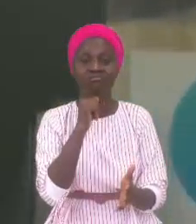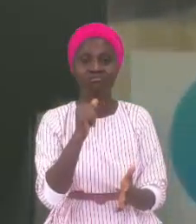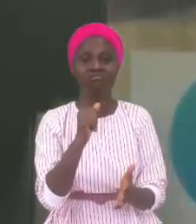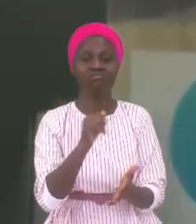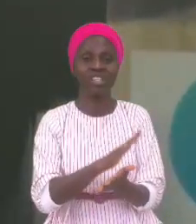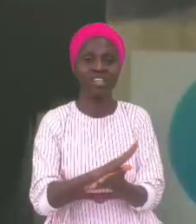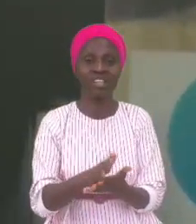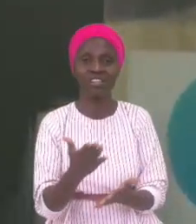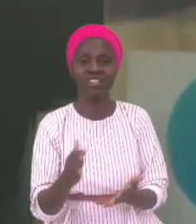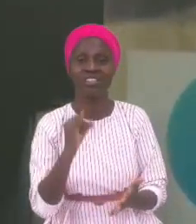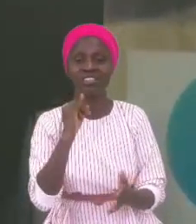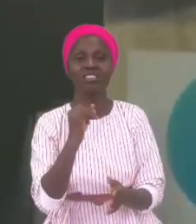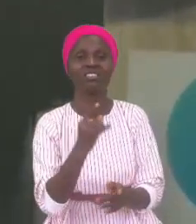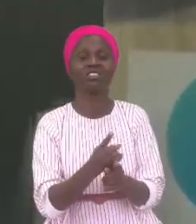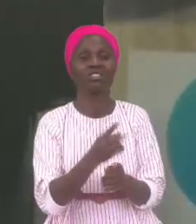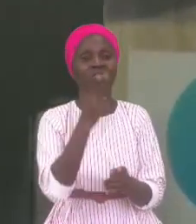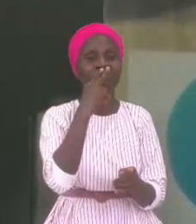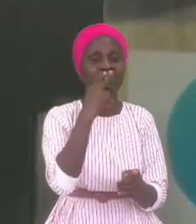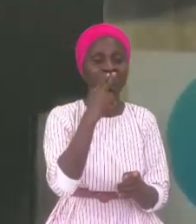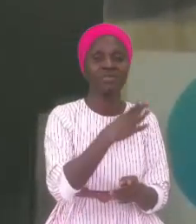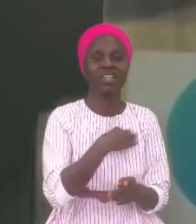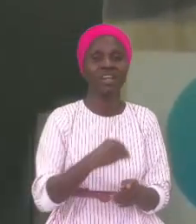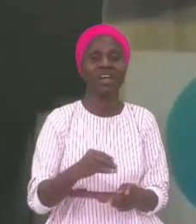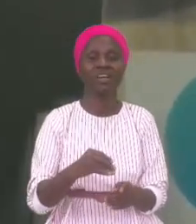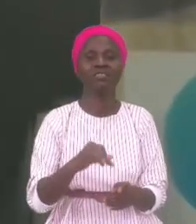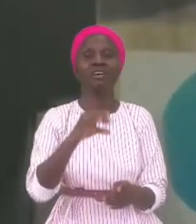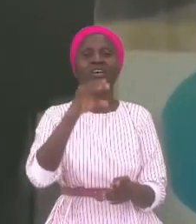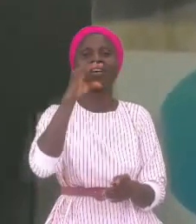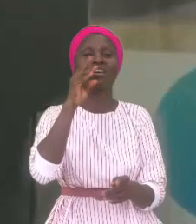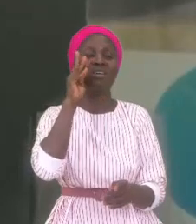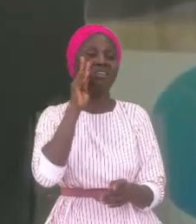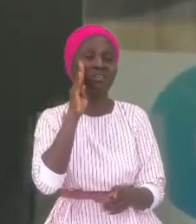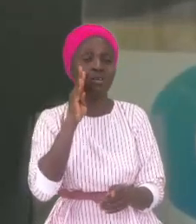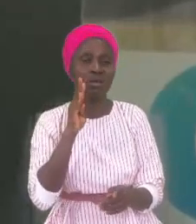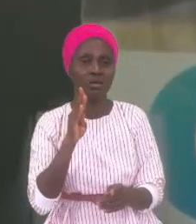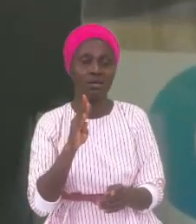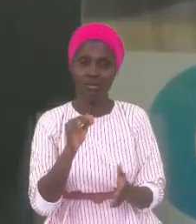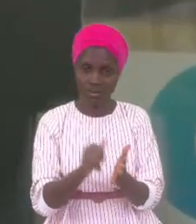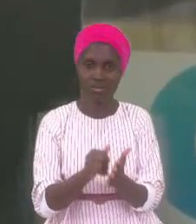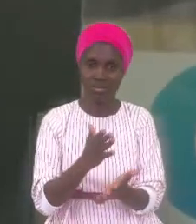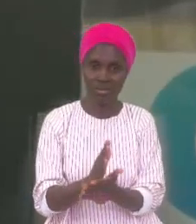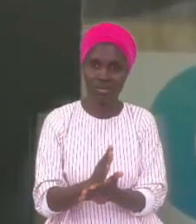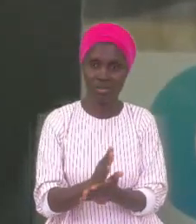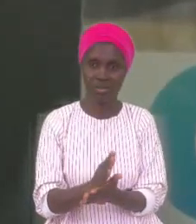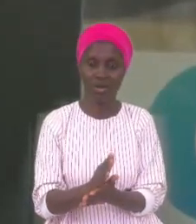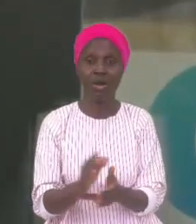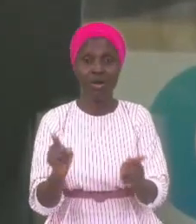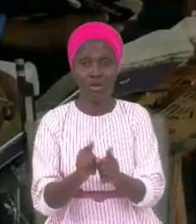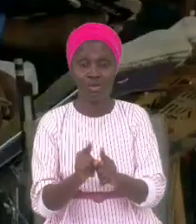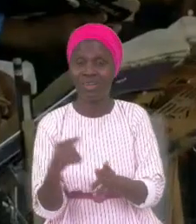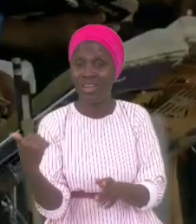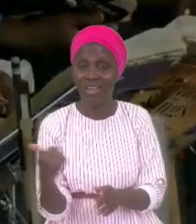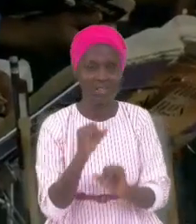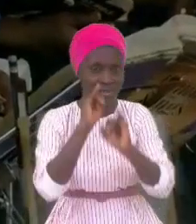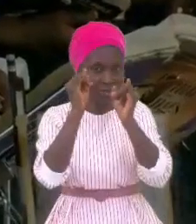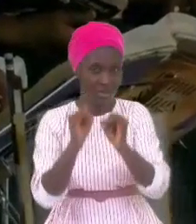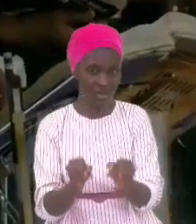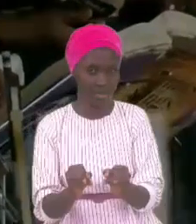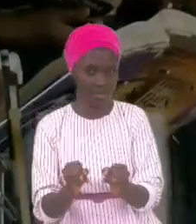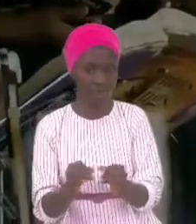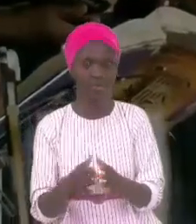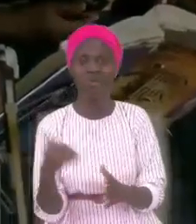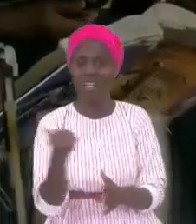alcohol. That's right. That's right. The unclean thing, the idol. Any idol, it defiles us.